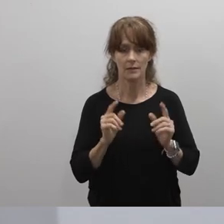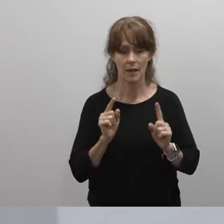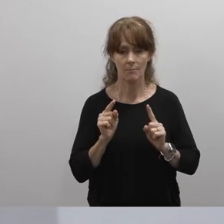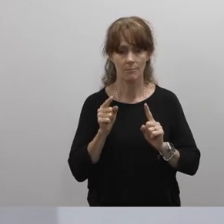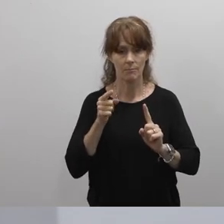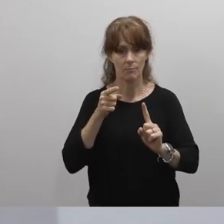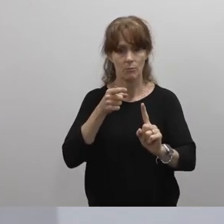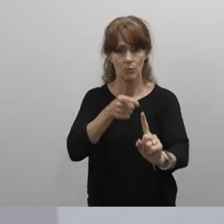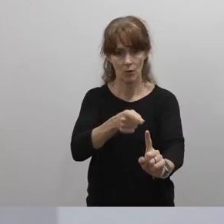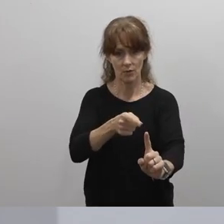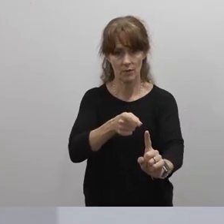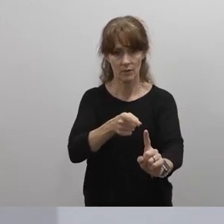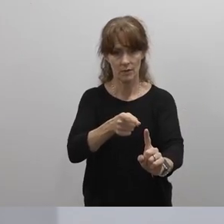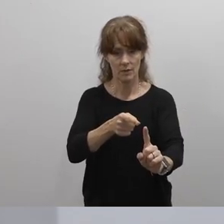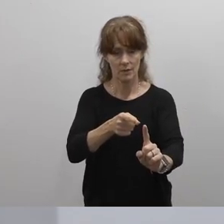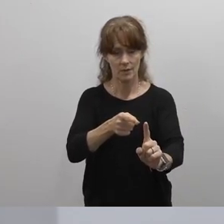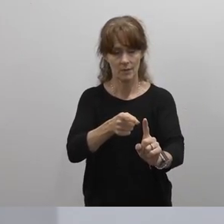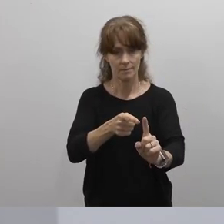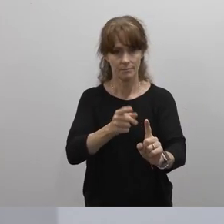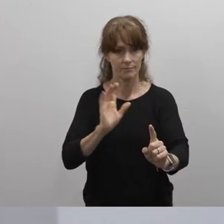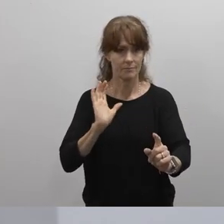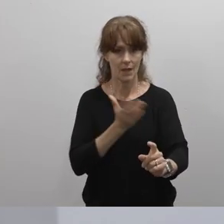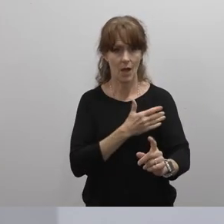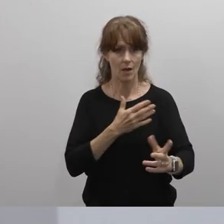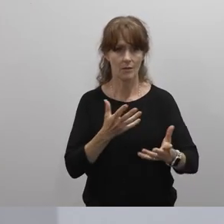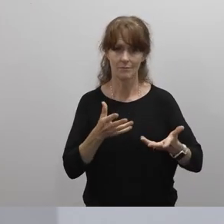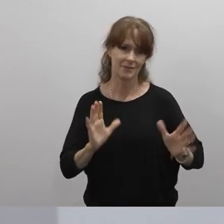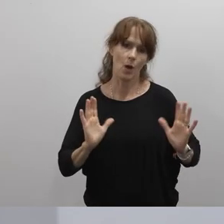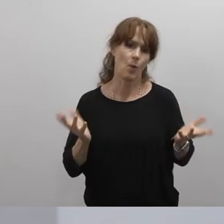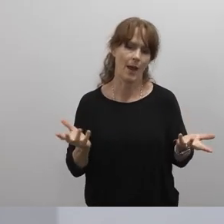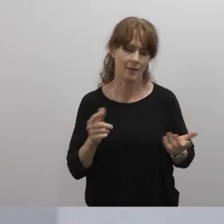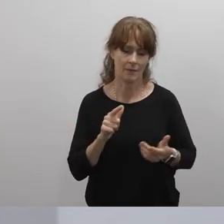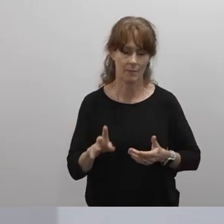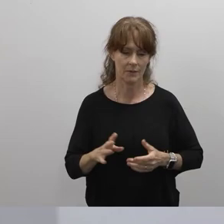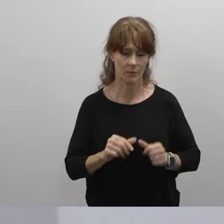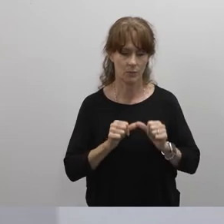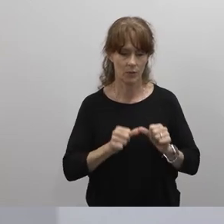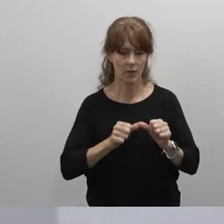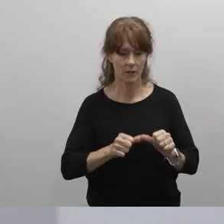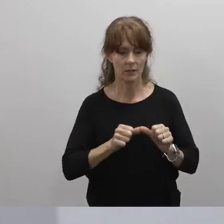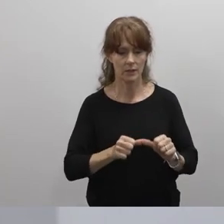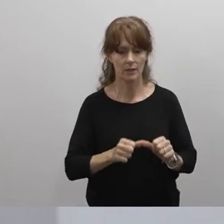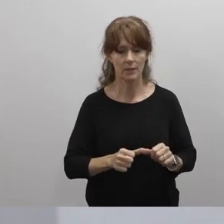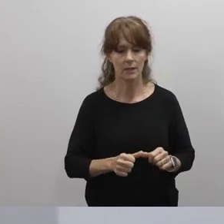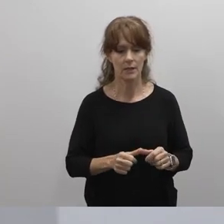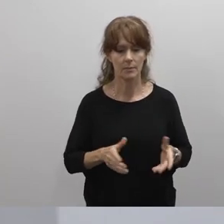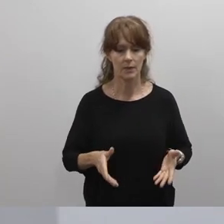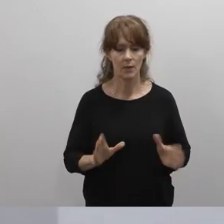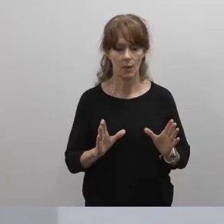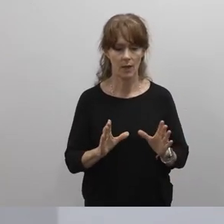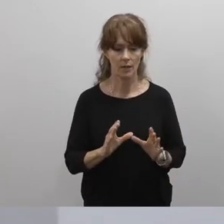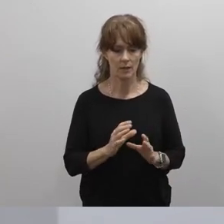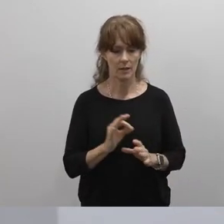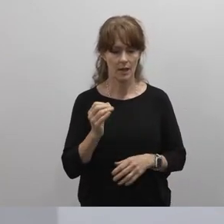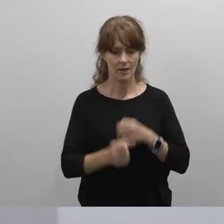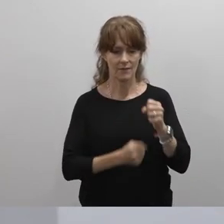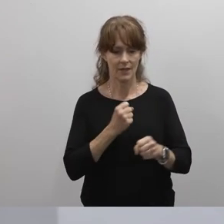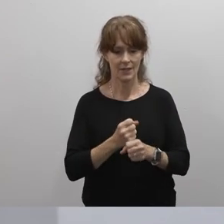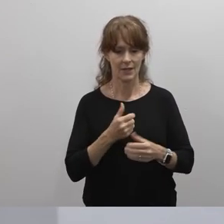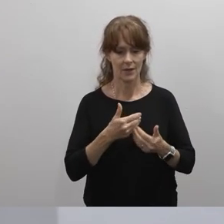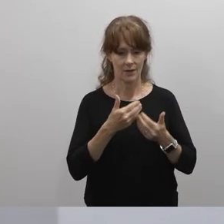towards what we aspire to has been our way. And so that will continue to be the way of the year to